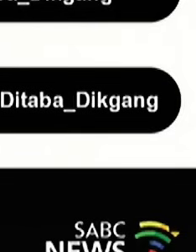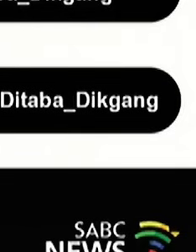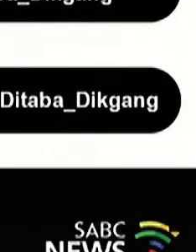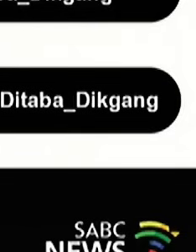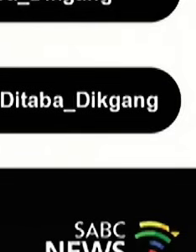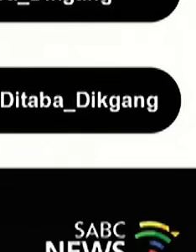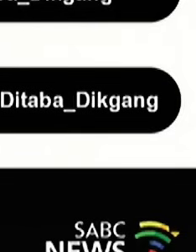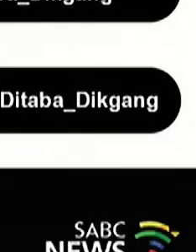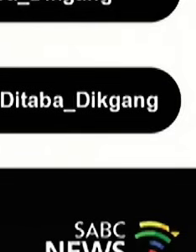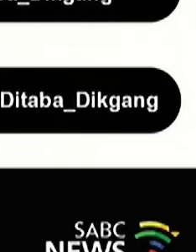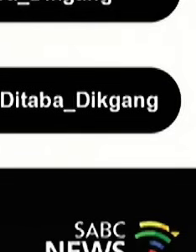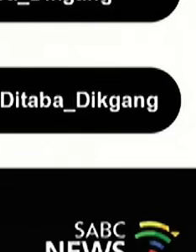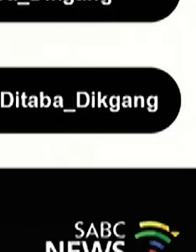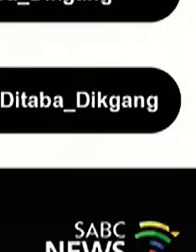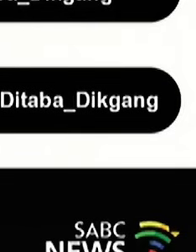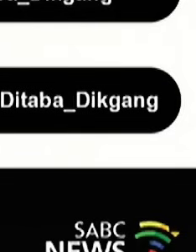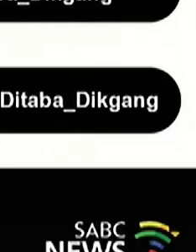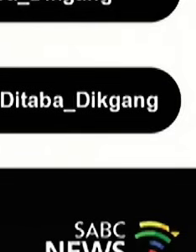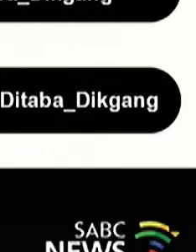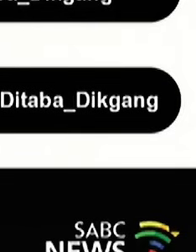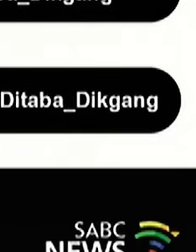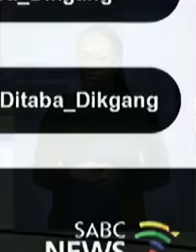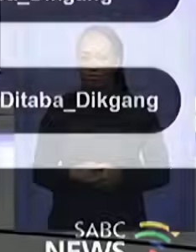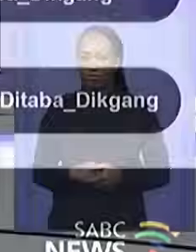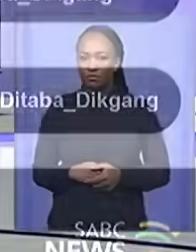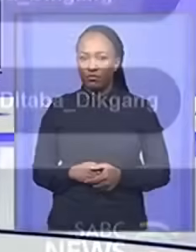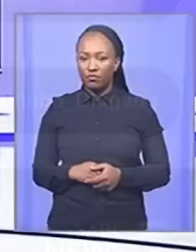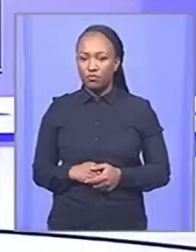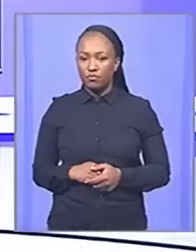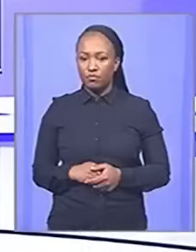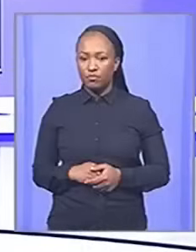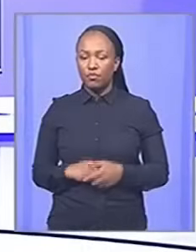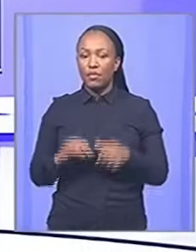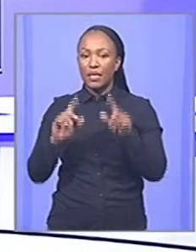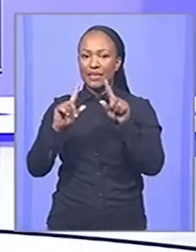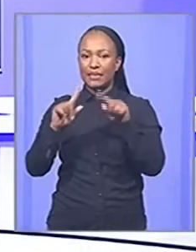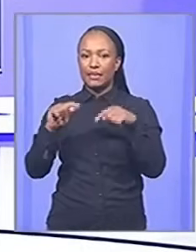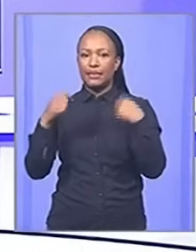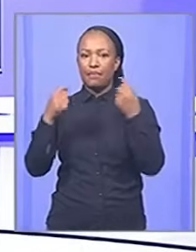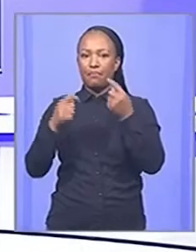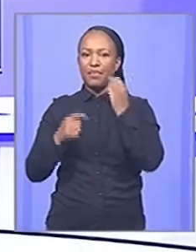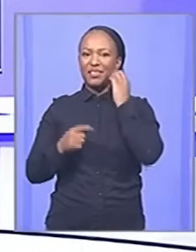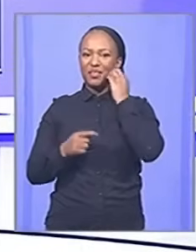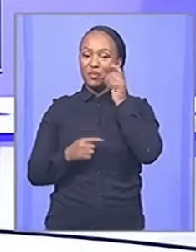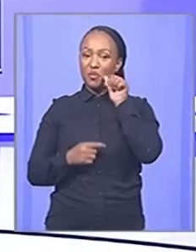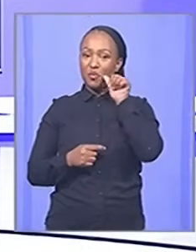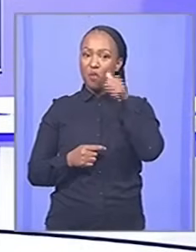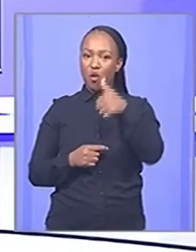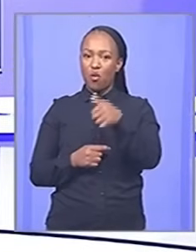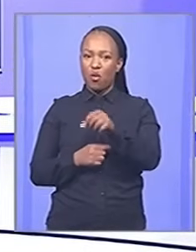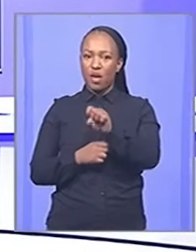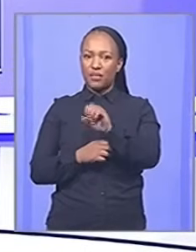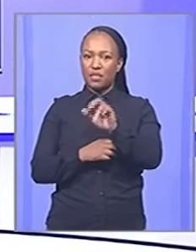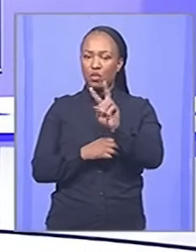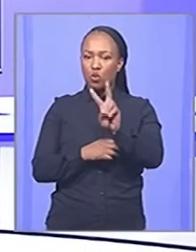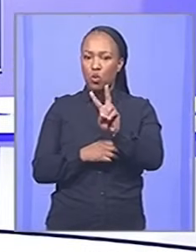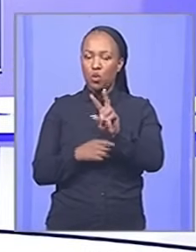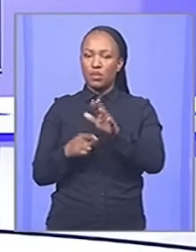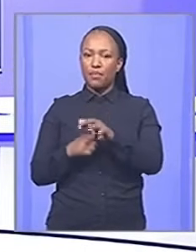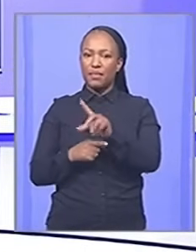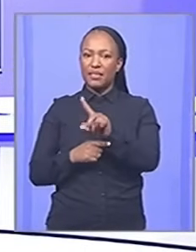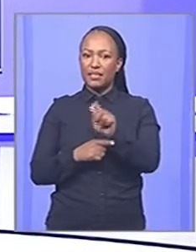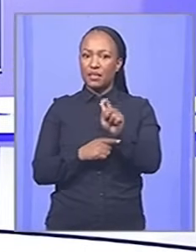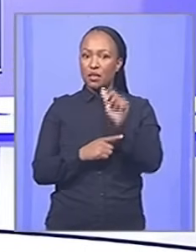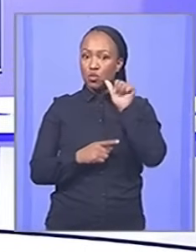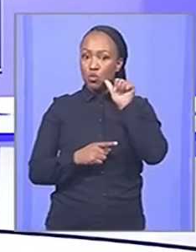rena le ka kgata tema gopolang gore ba ditaba tša sehlopha sa Sesotho ba tla lesolela tšona mo go SABC le go SABC le gae go